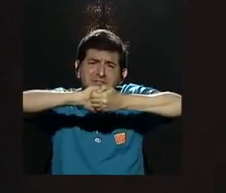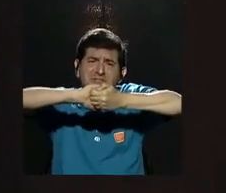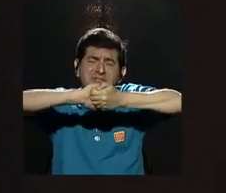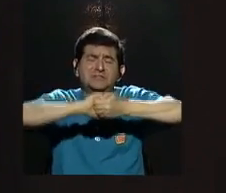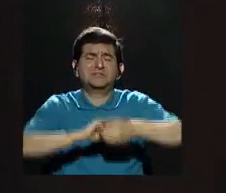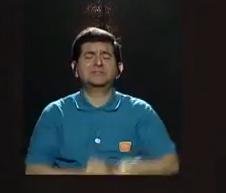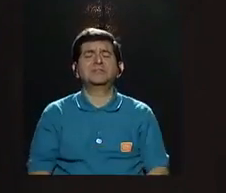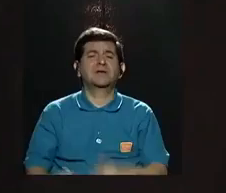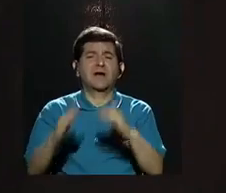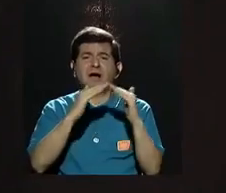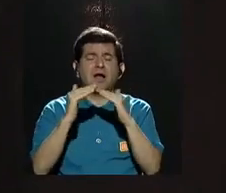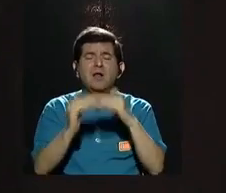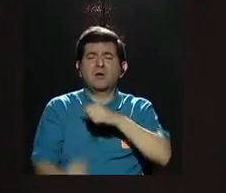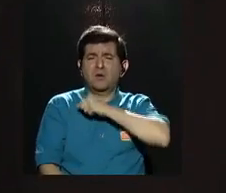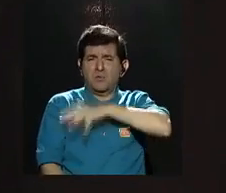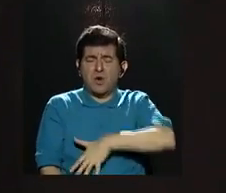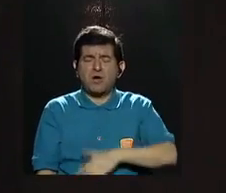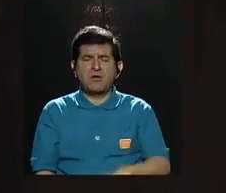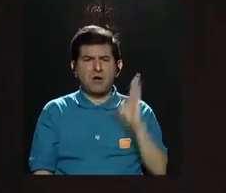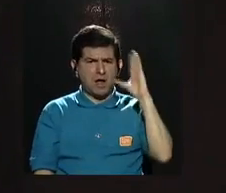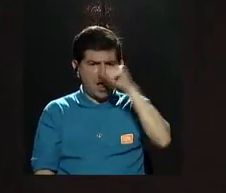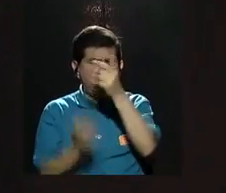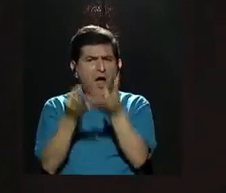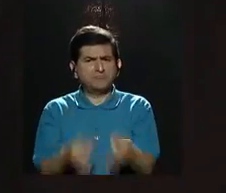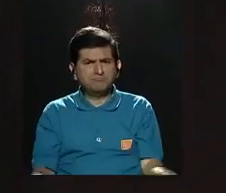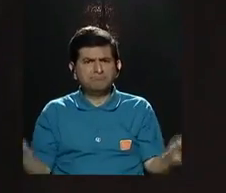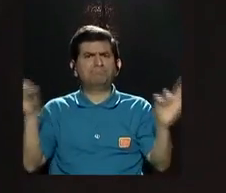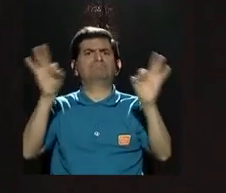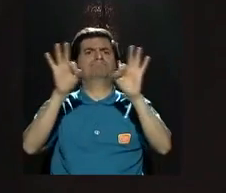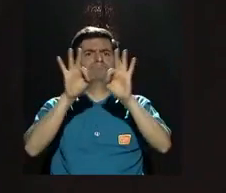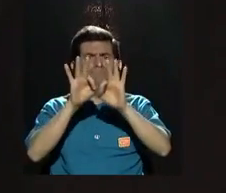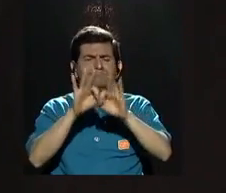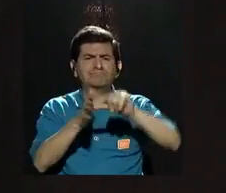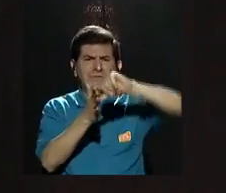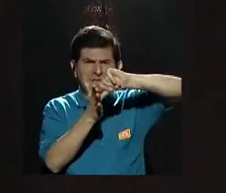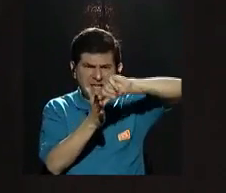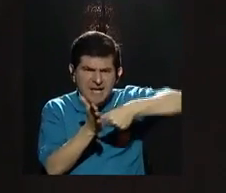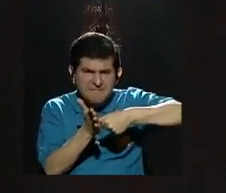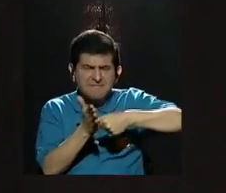how important it is to emphasize women's leadership.